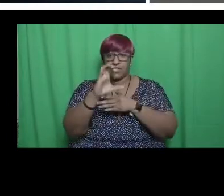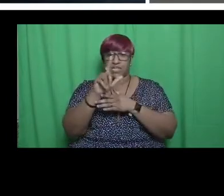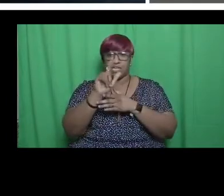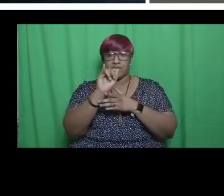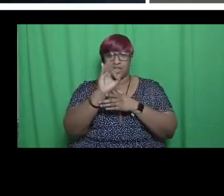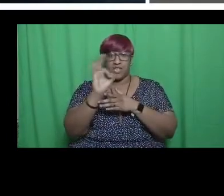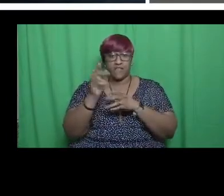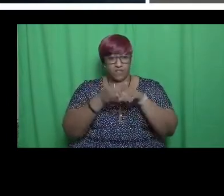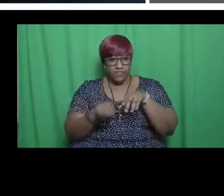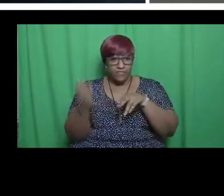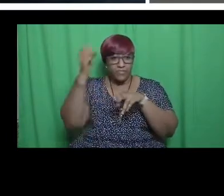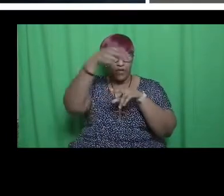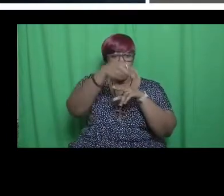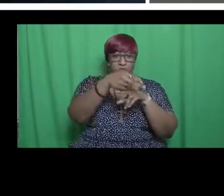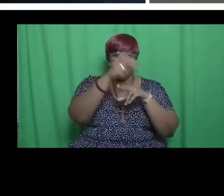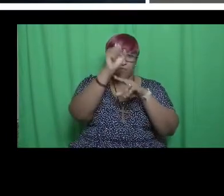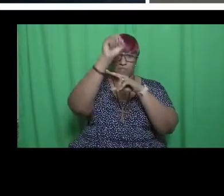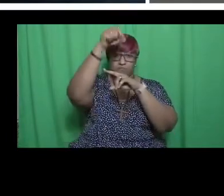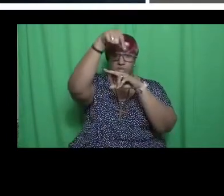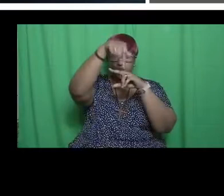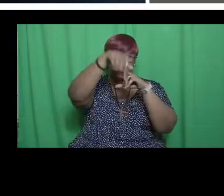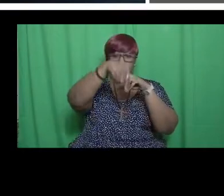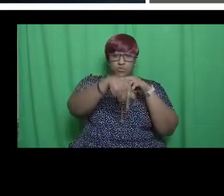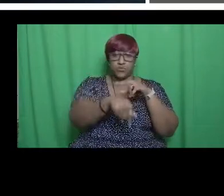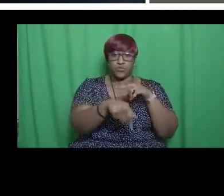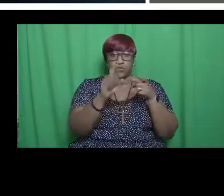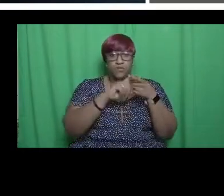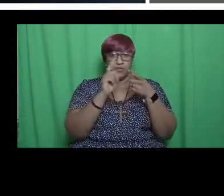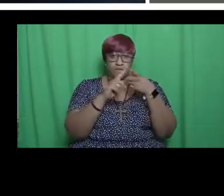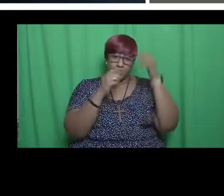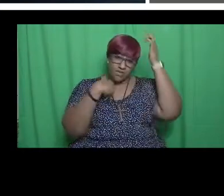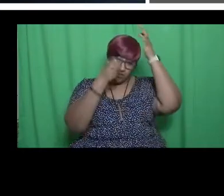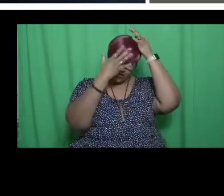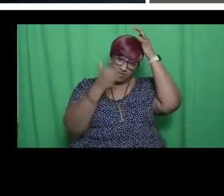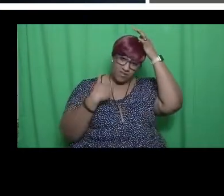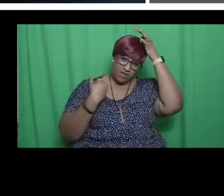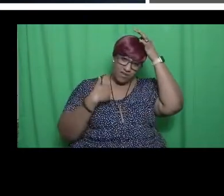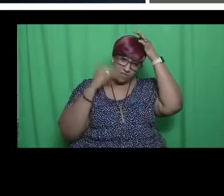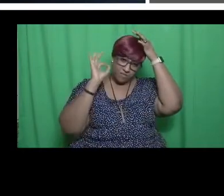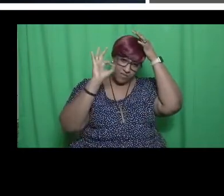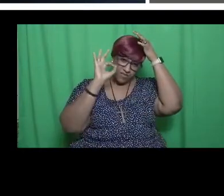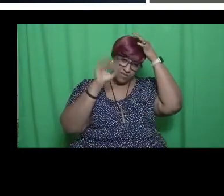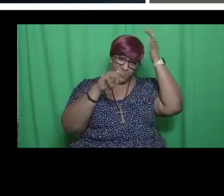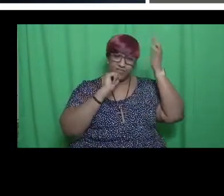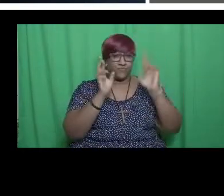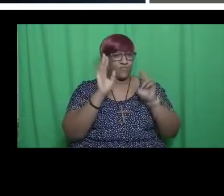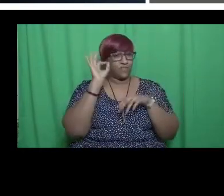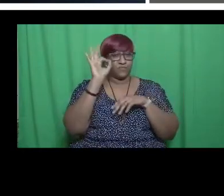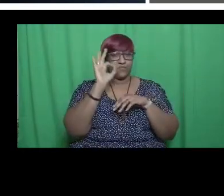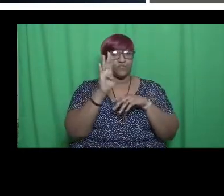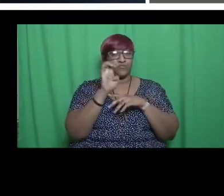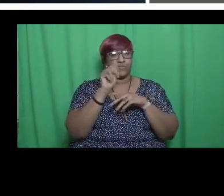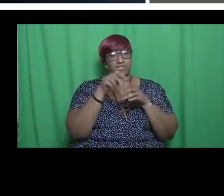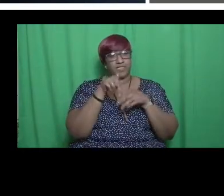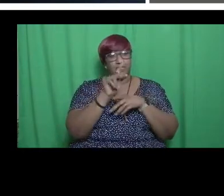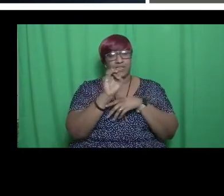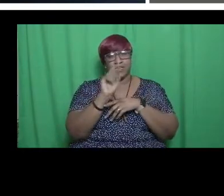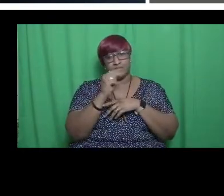him over a cliff after they kicked him out of the synagogue. By the way, I tell young preachers, you're not ready to preach until you've been kicked out of